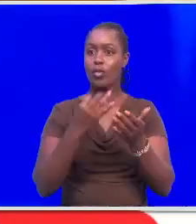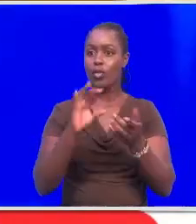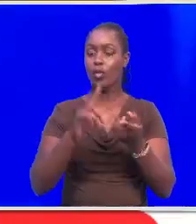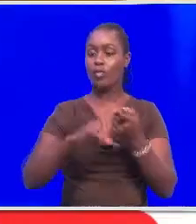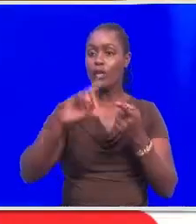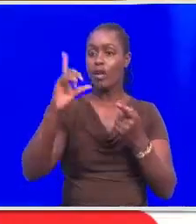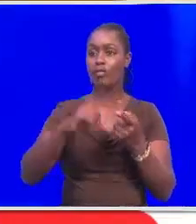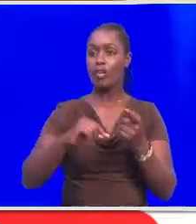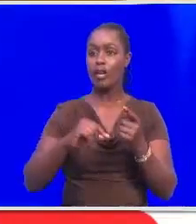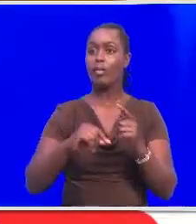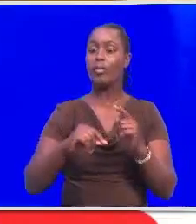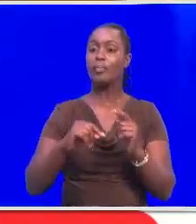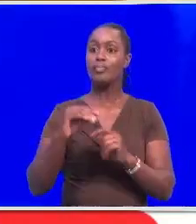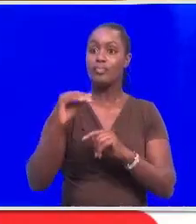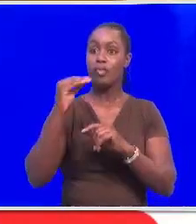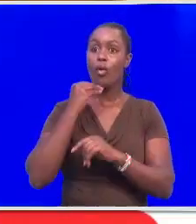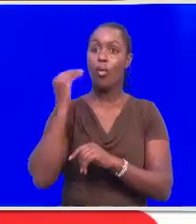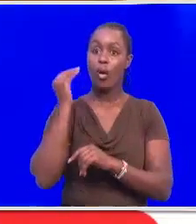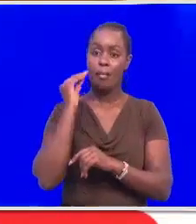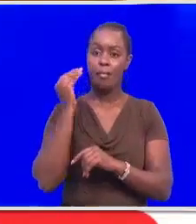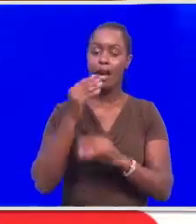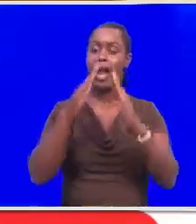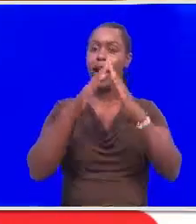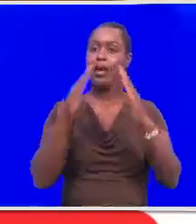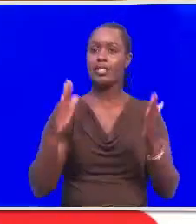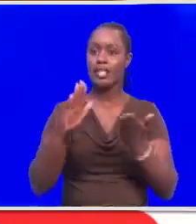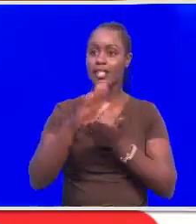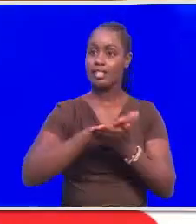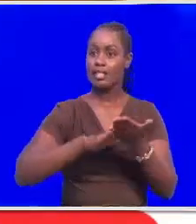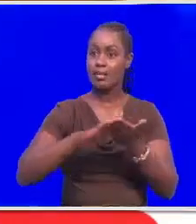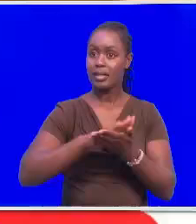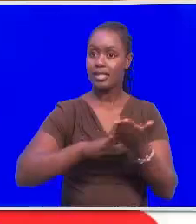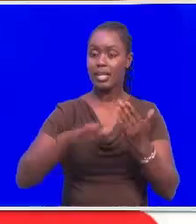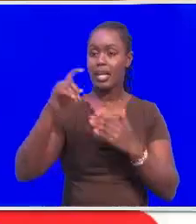is, housing is a basic need. Let's put it, it's a basic